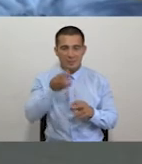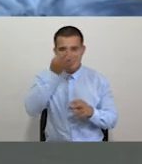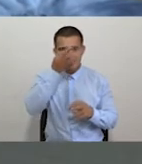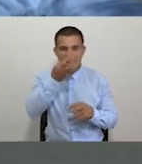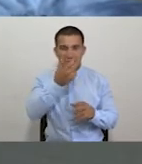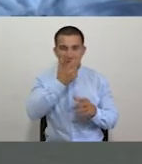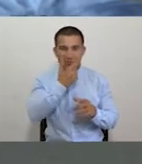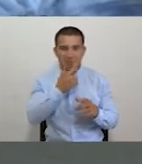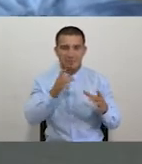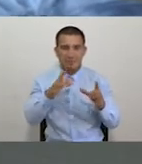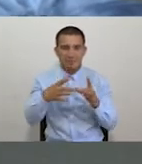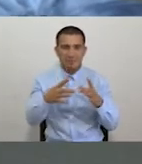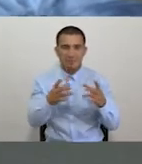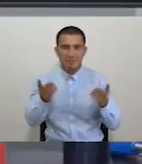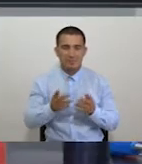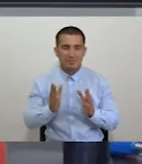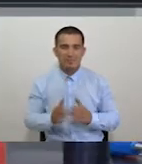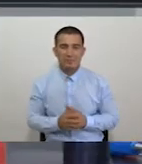tekislab olamiz.